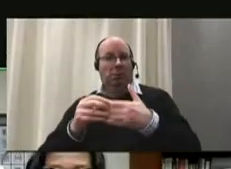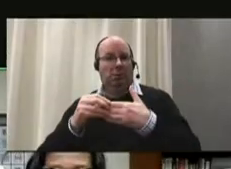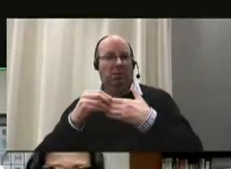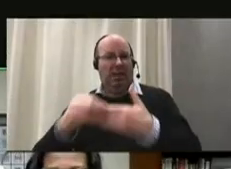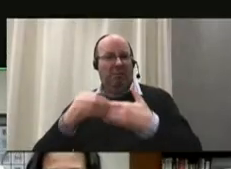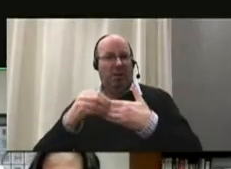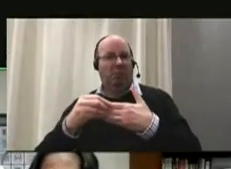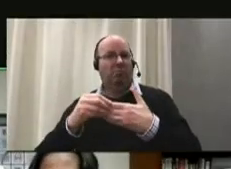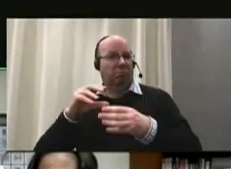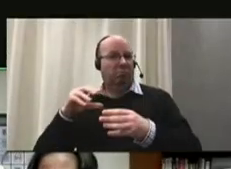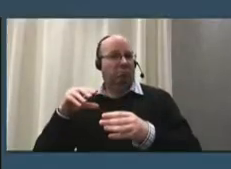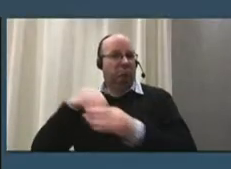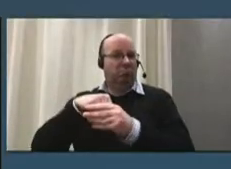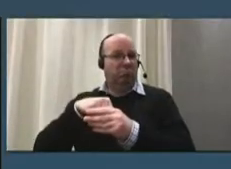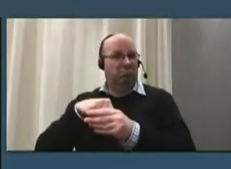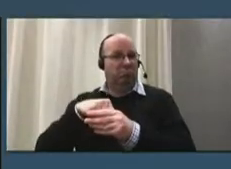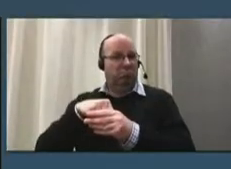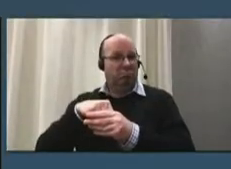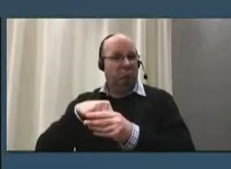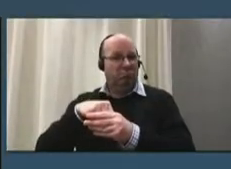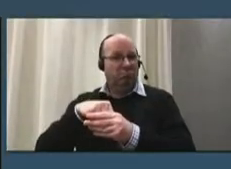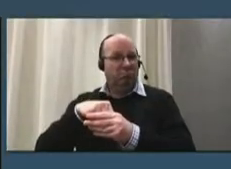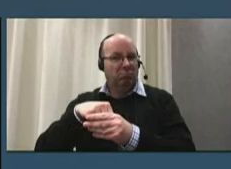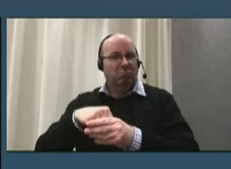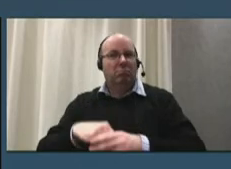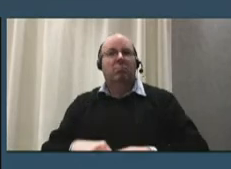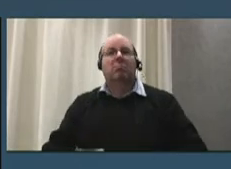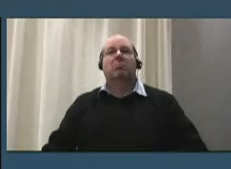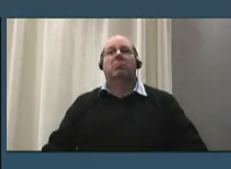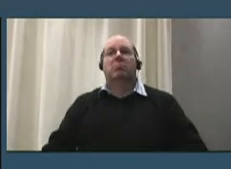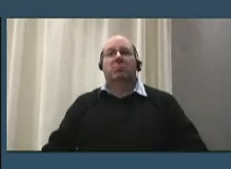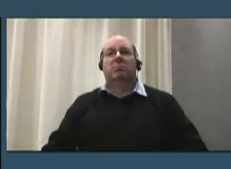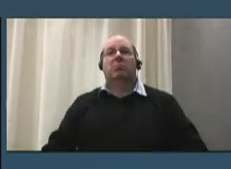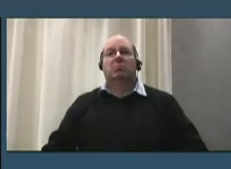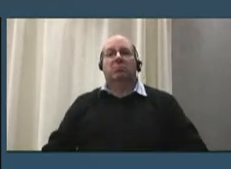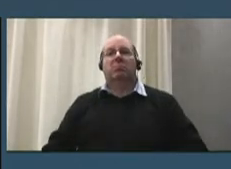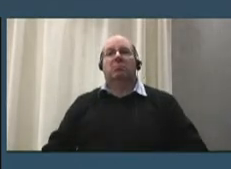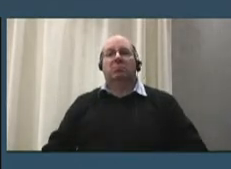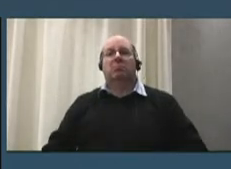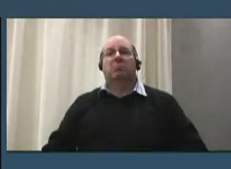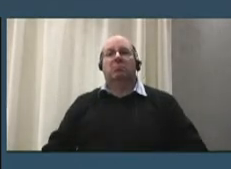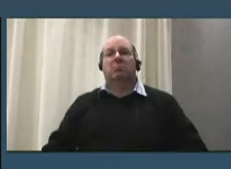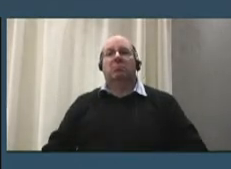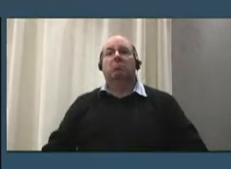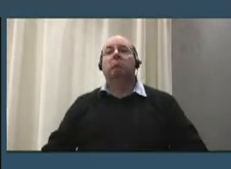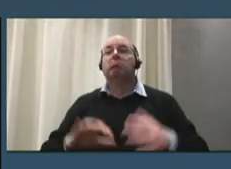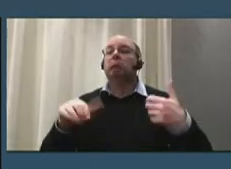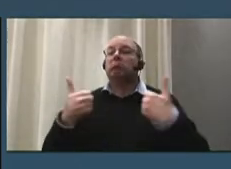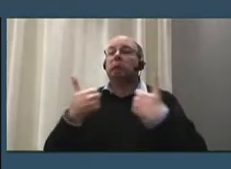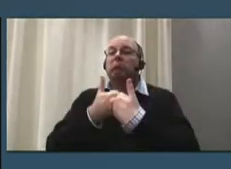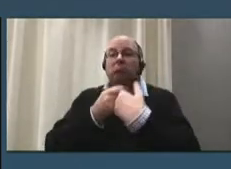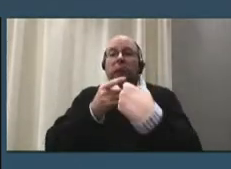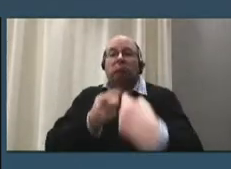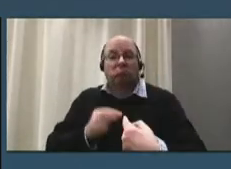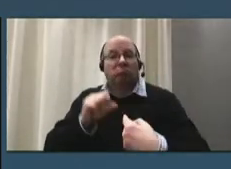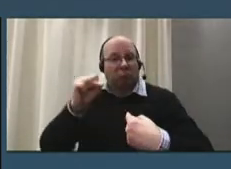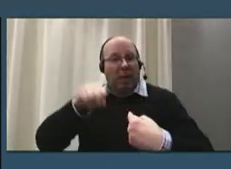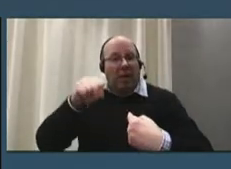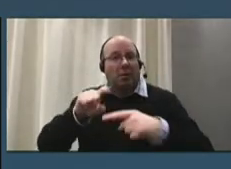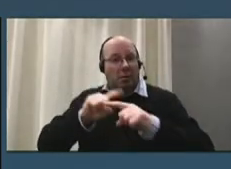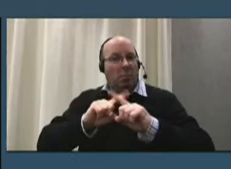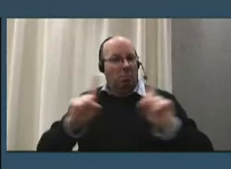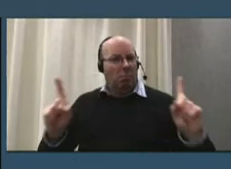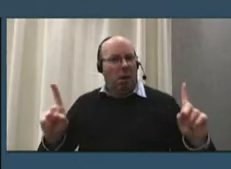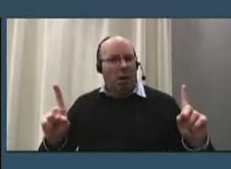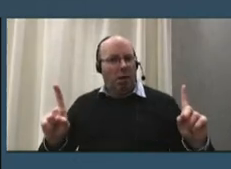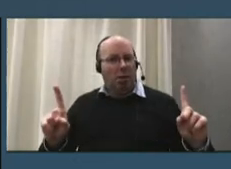that said, while it is a part of the challenge, we are committed to doing every single thing in our power to address some of the internal and external challenges that we've